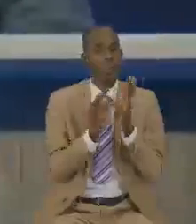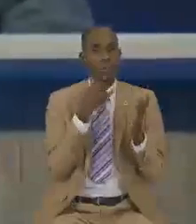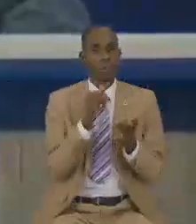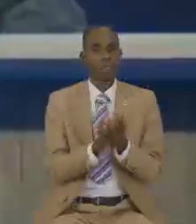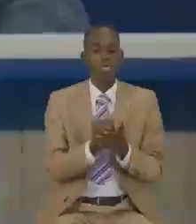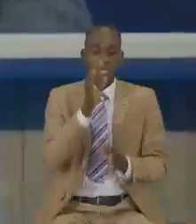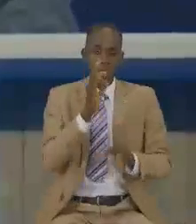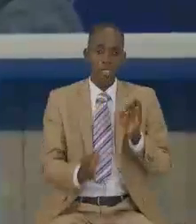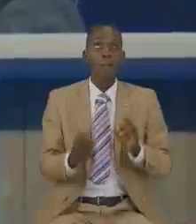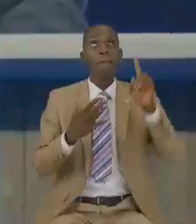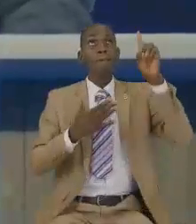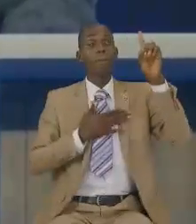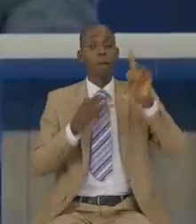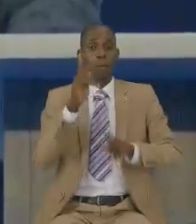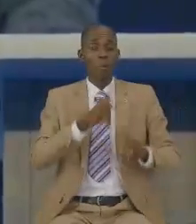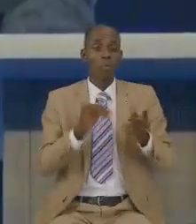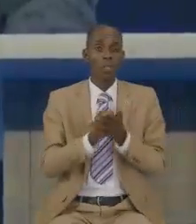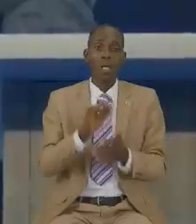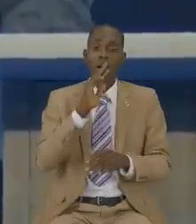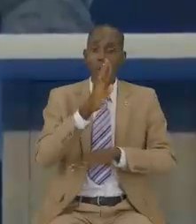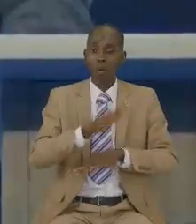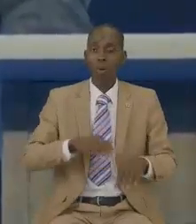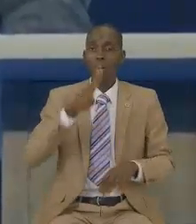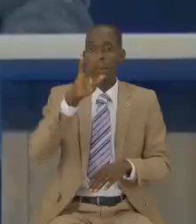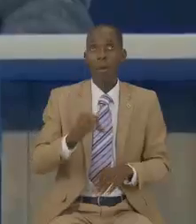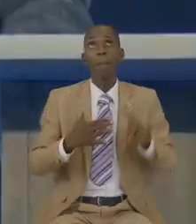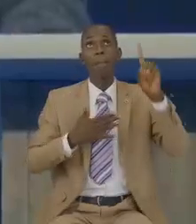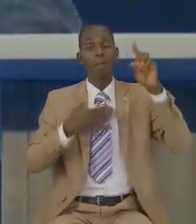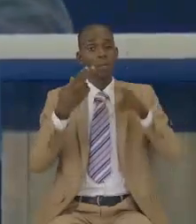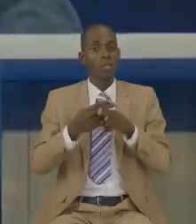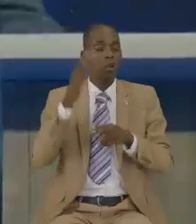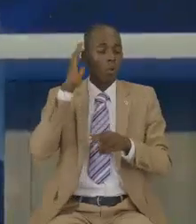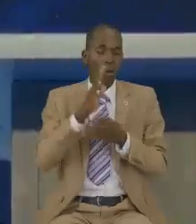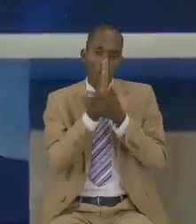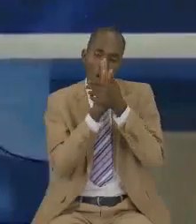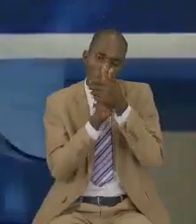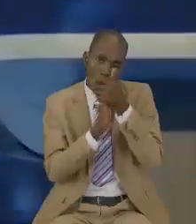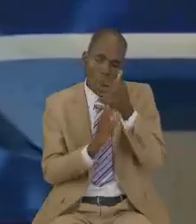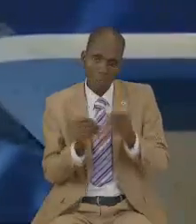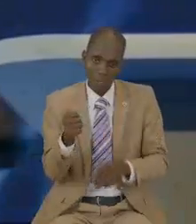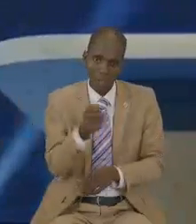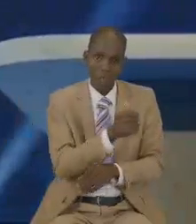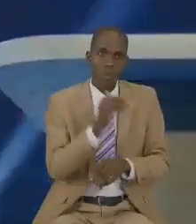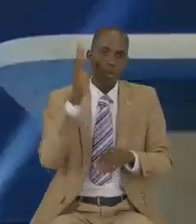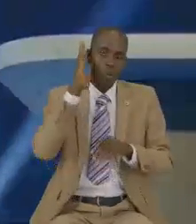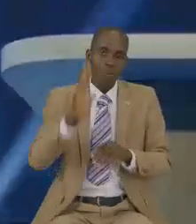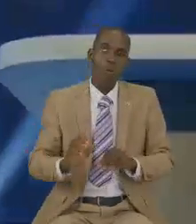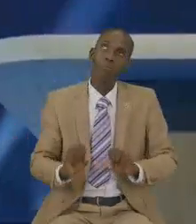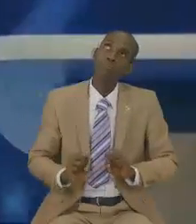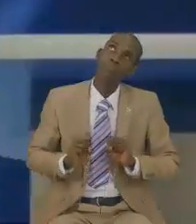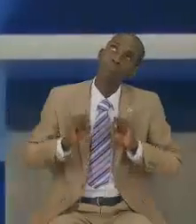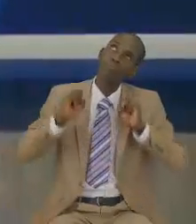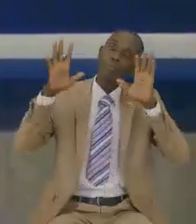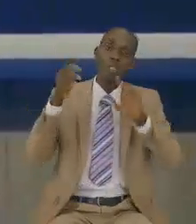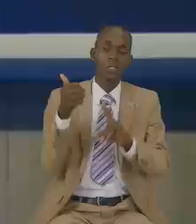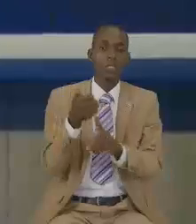called by my name will humble themselves, submit themselves, and